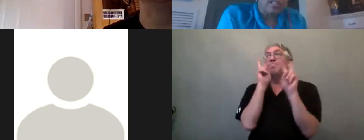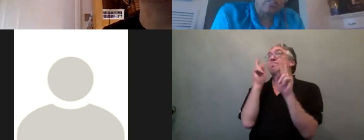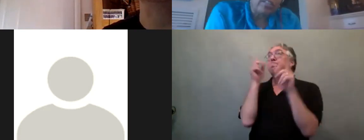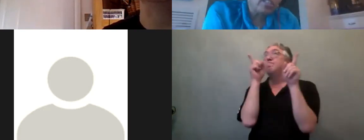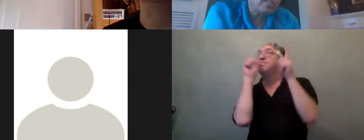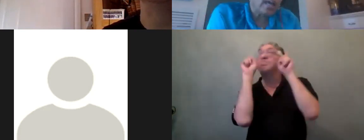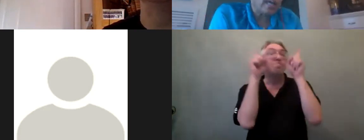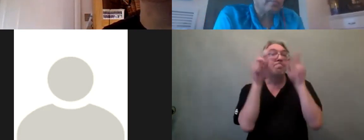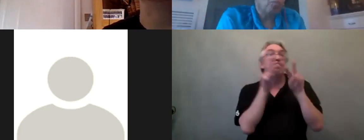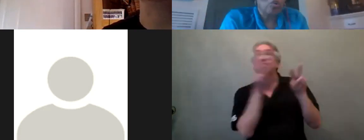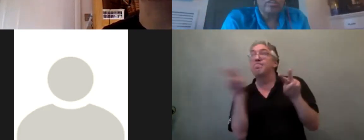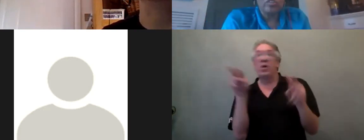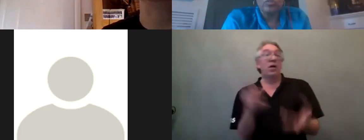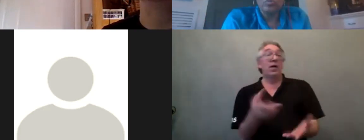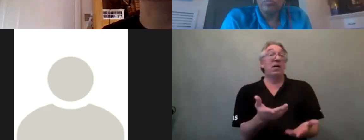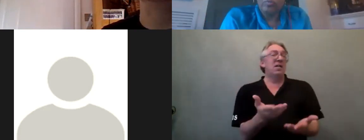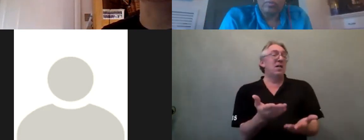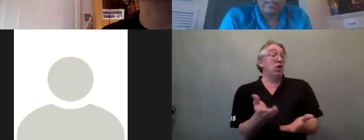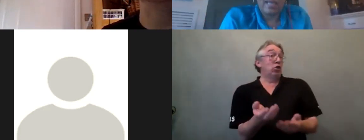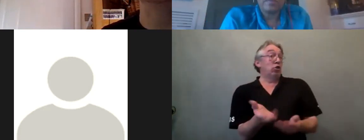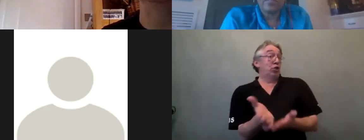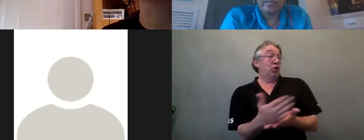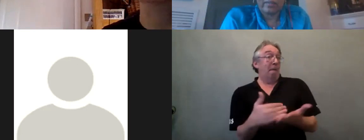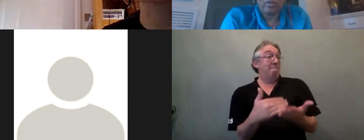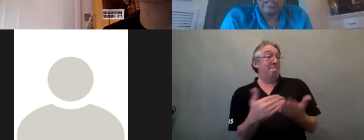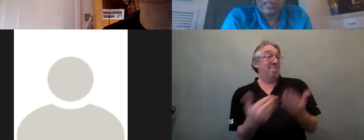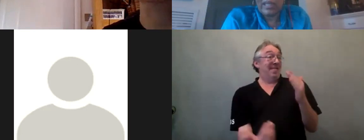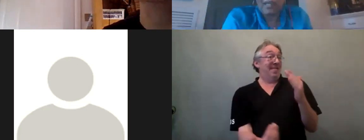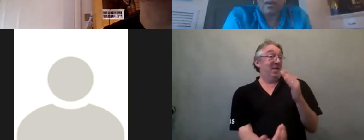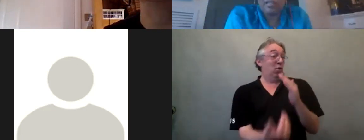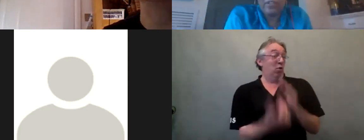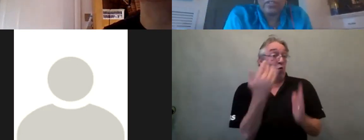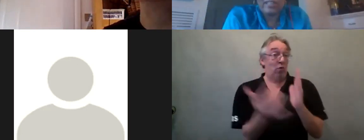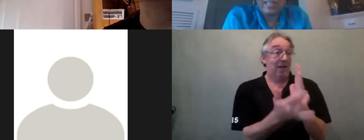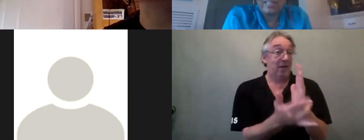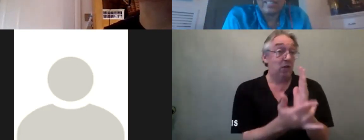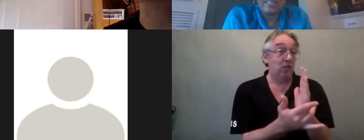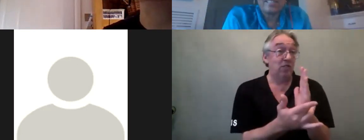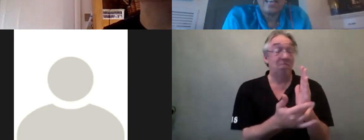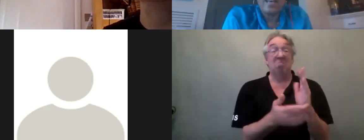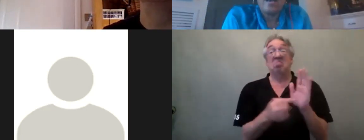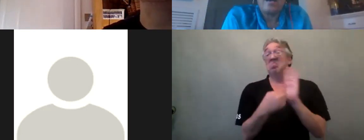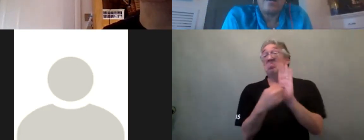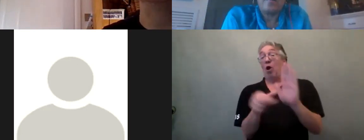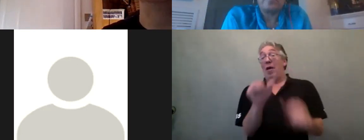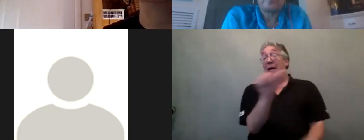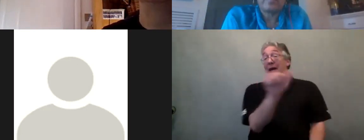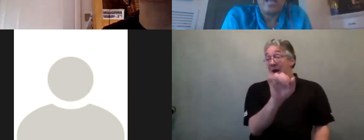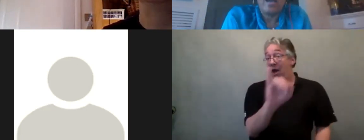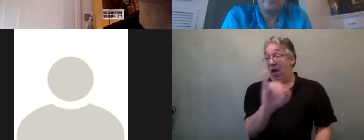certain technologies, and more the new types of technologies like artificial intelligence,